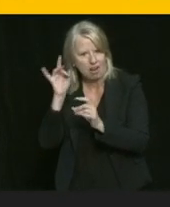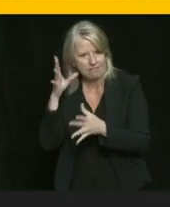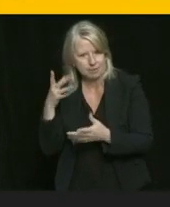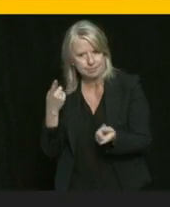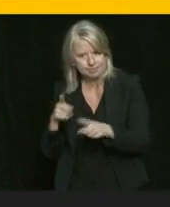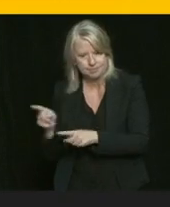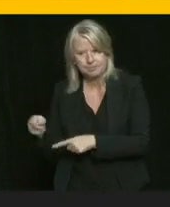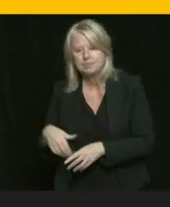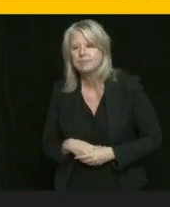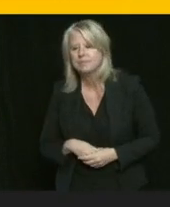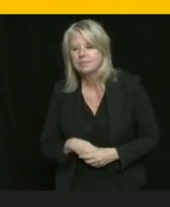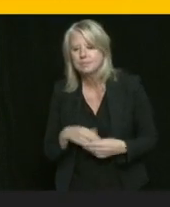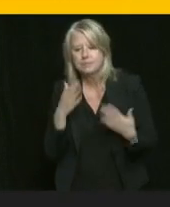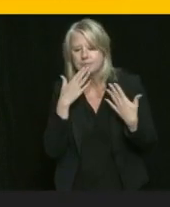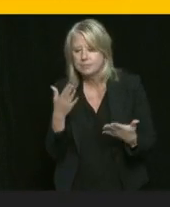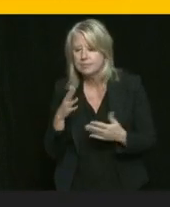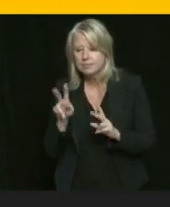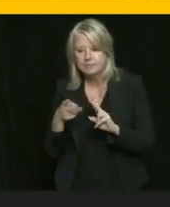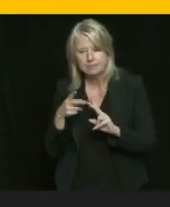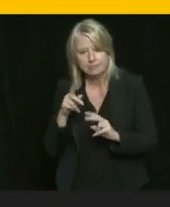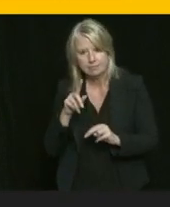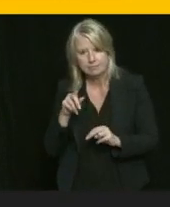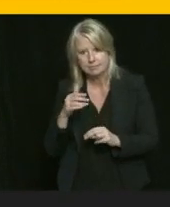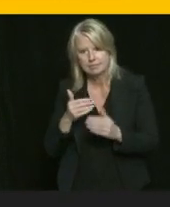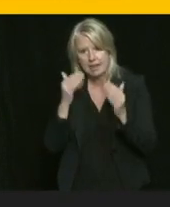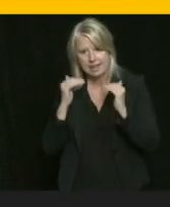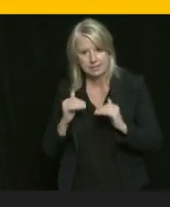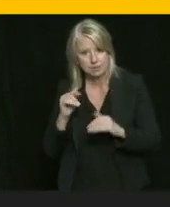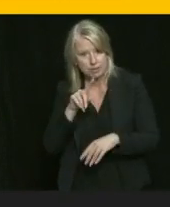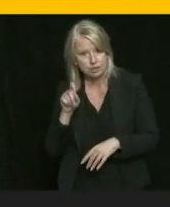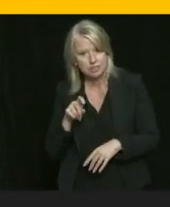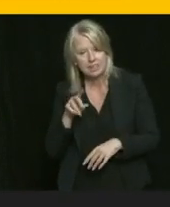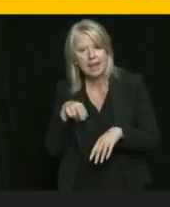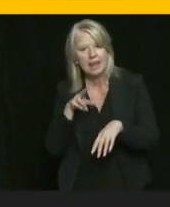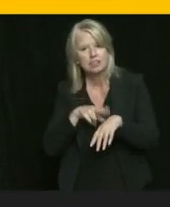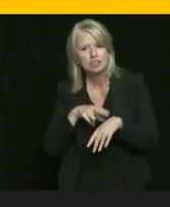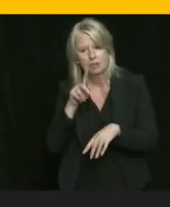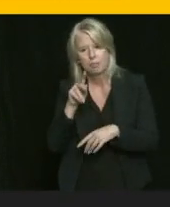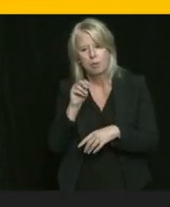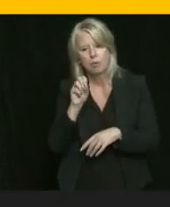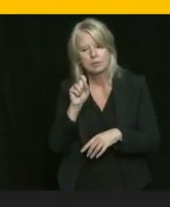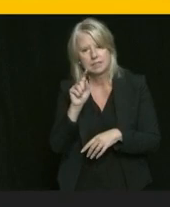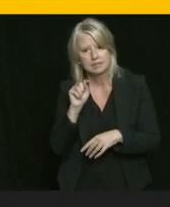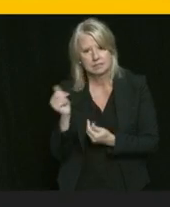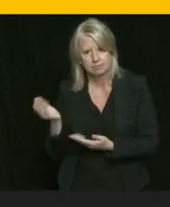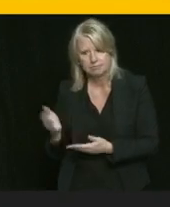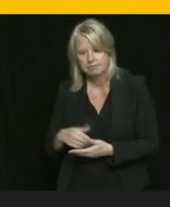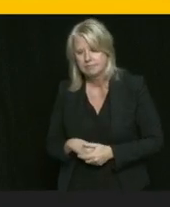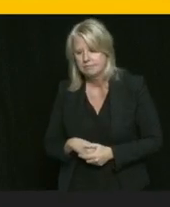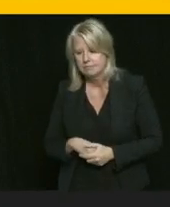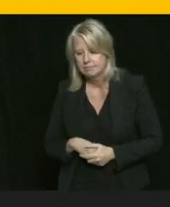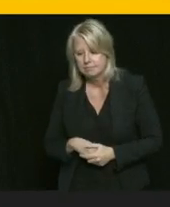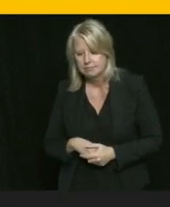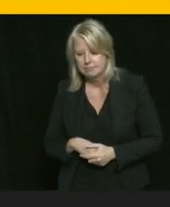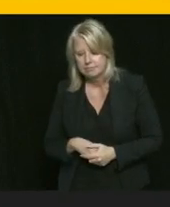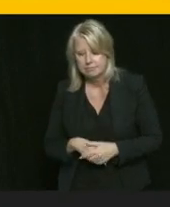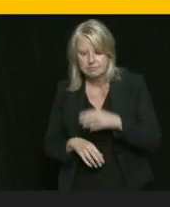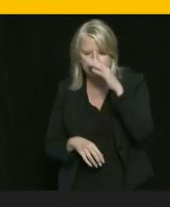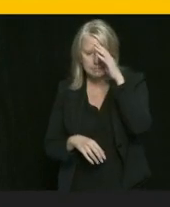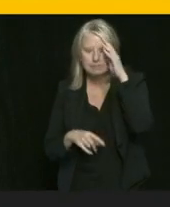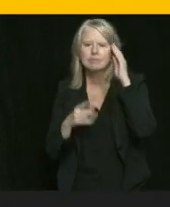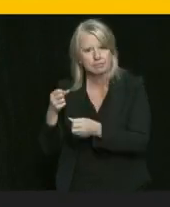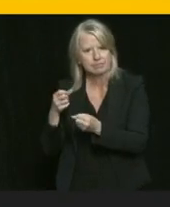Thank you. Merci. Next question, Sharon Kirky, National Post. Line open. Oh, hi. Thanks for taking my call. It's for Dr. Tam.